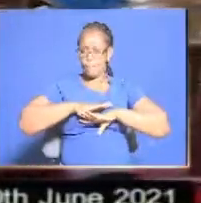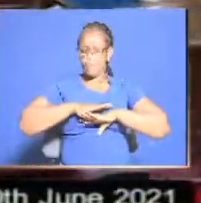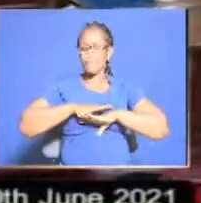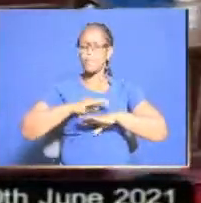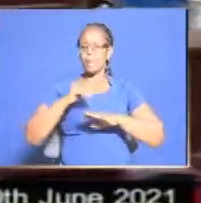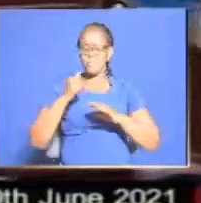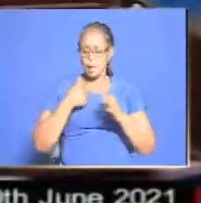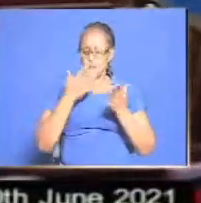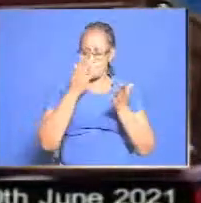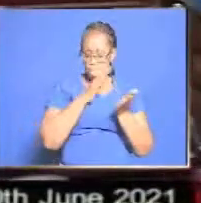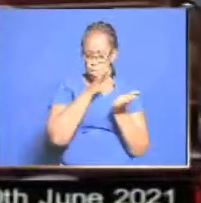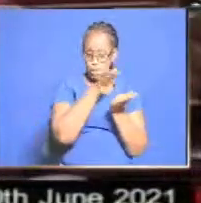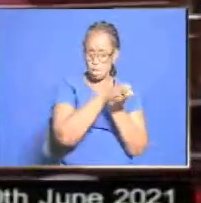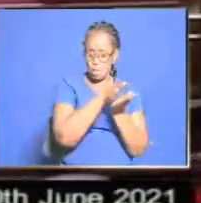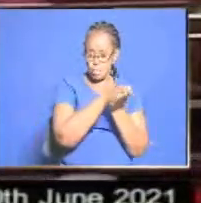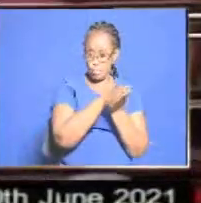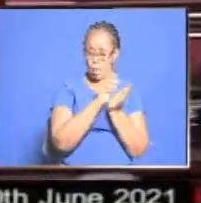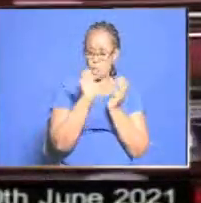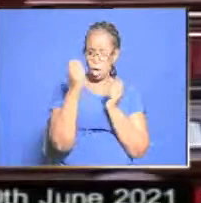have set aside